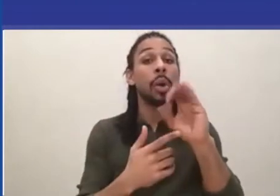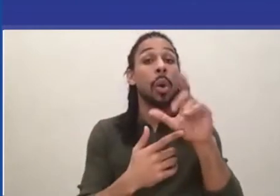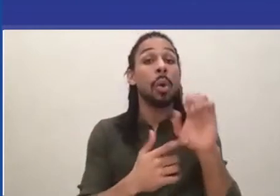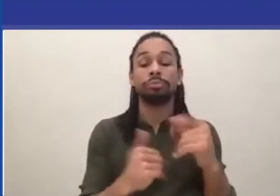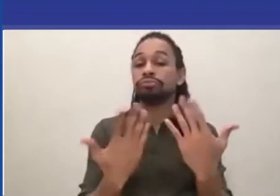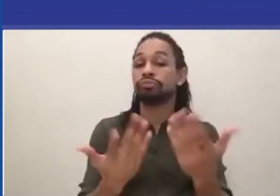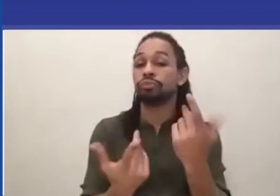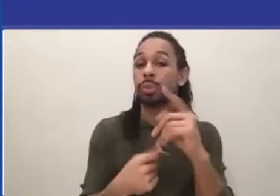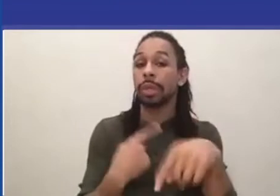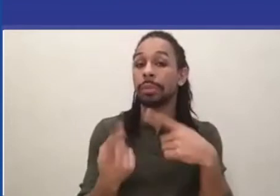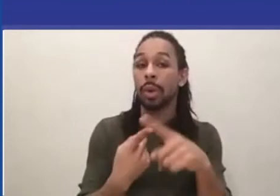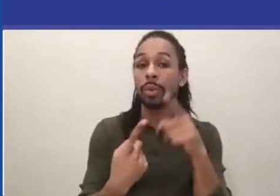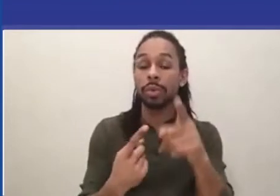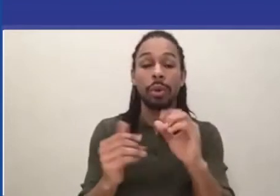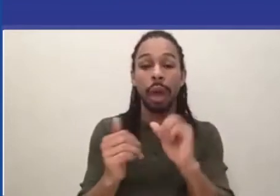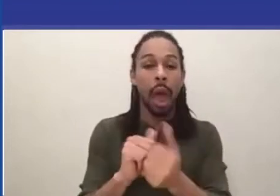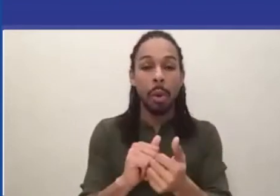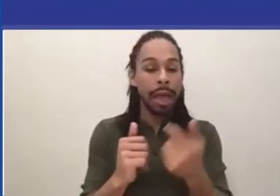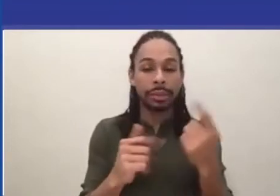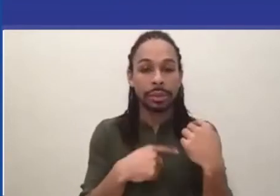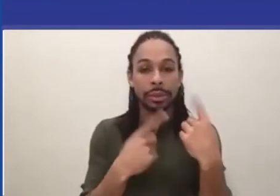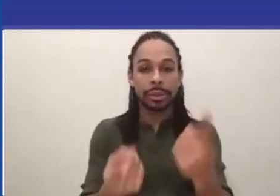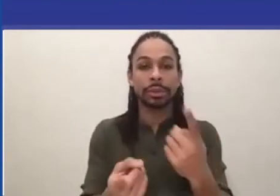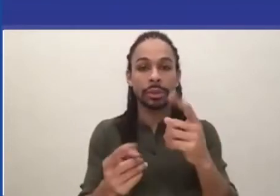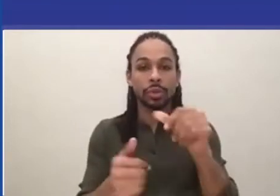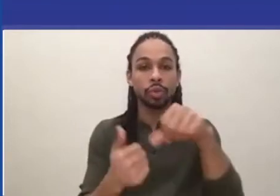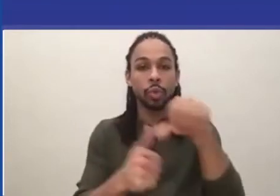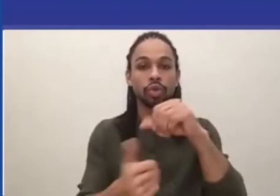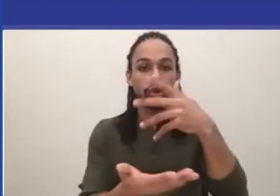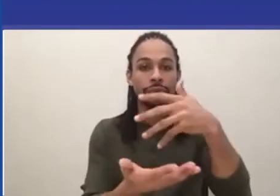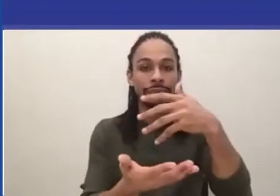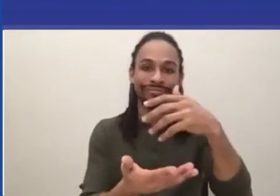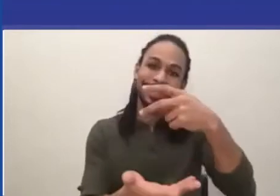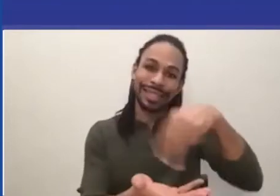How has social dance adapted to this moment of the pandemic?